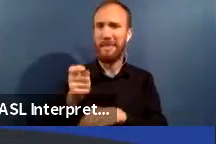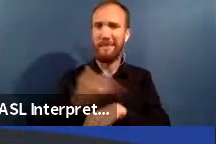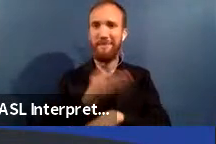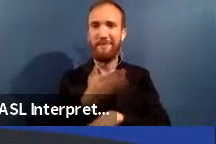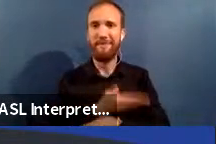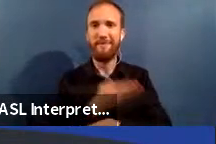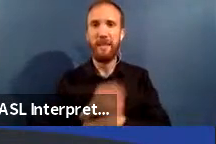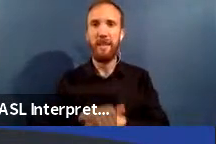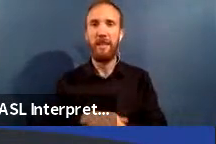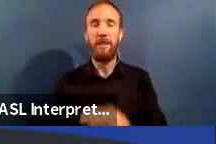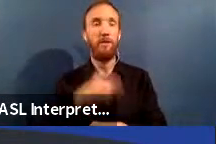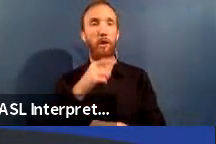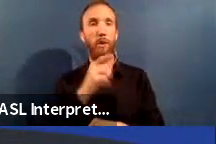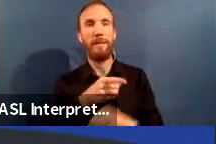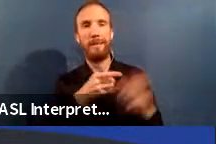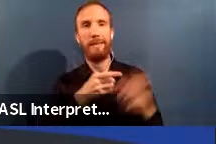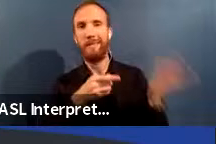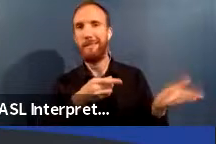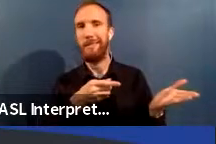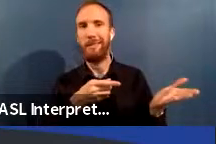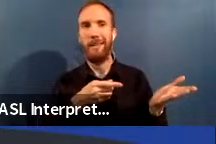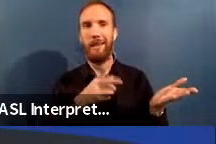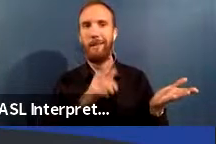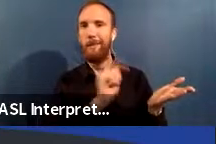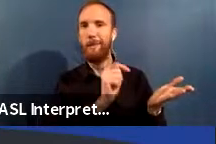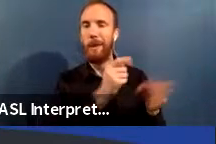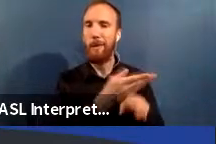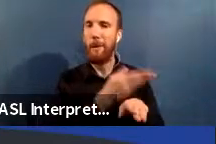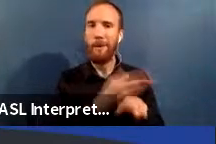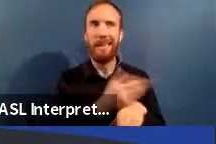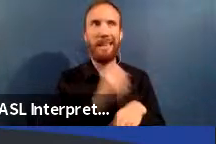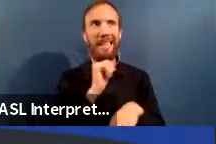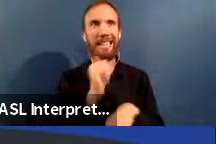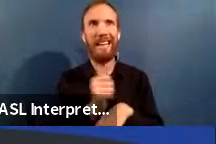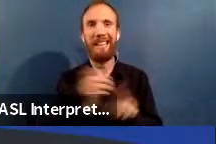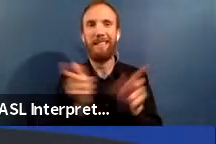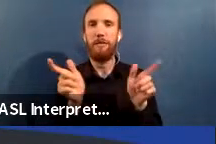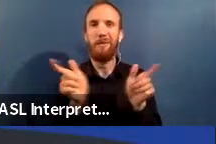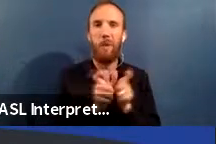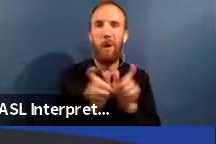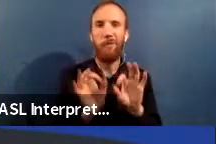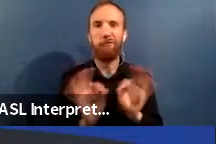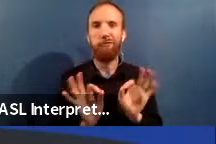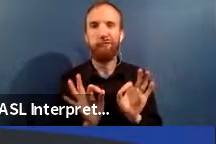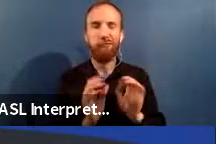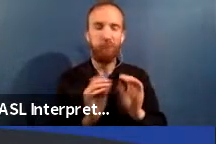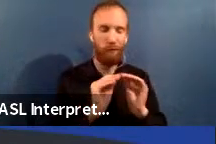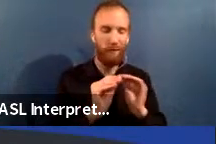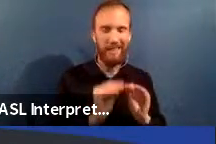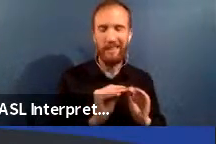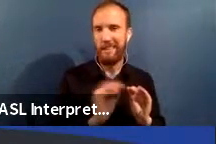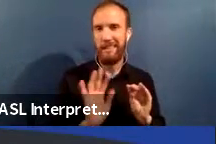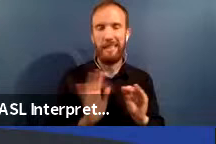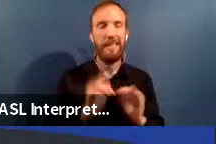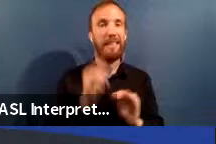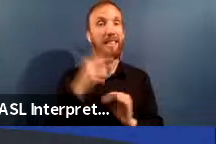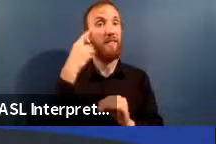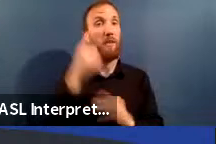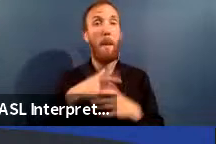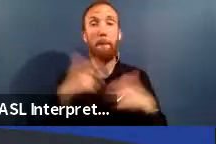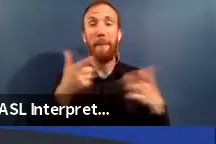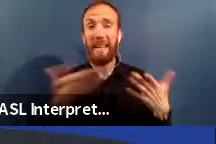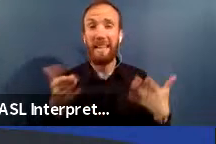just the basic repairs that the facilities teams would do to provide major renovations for things like